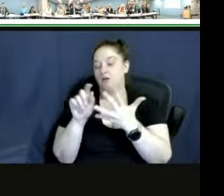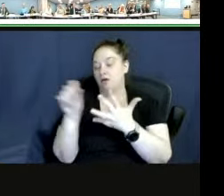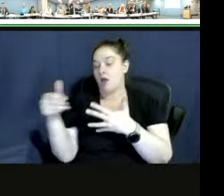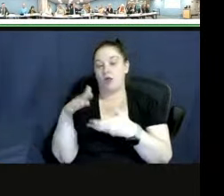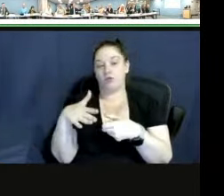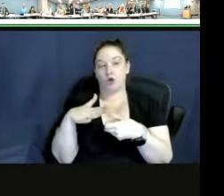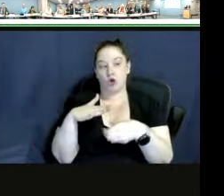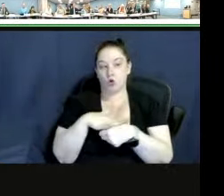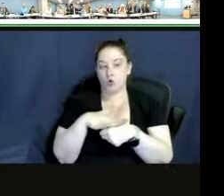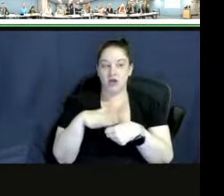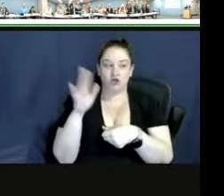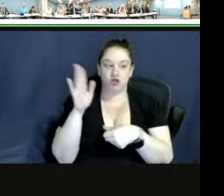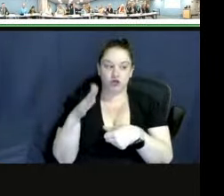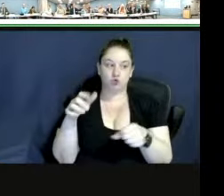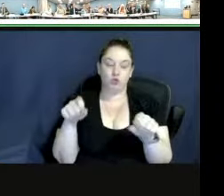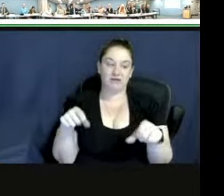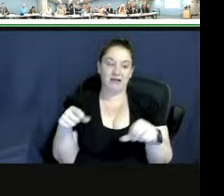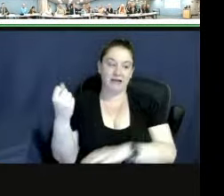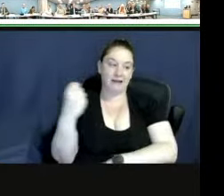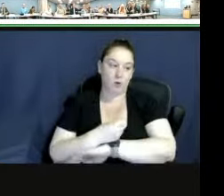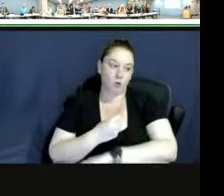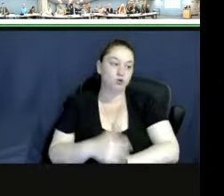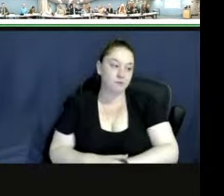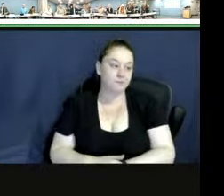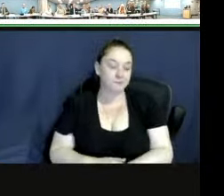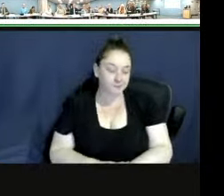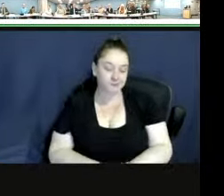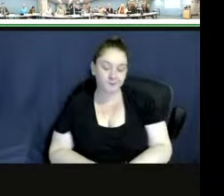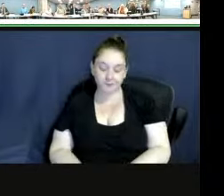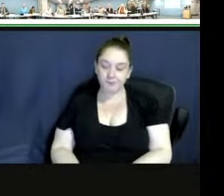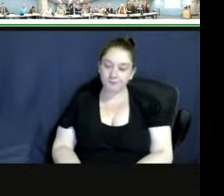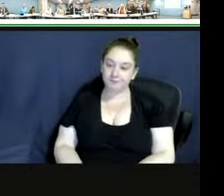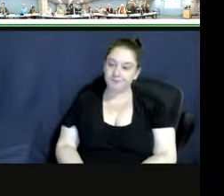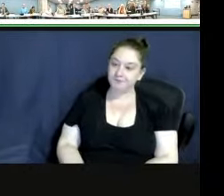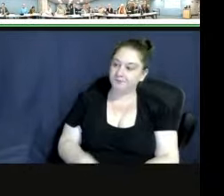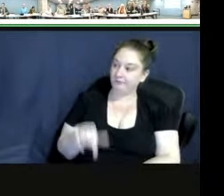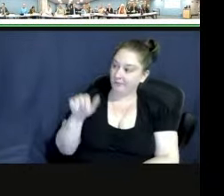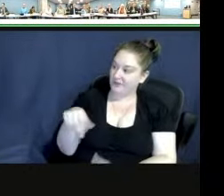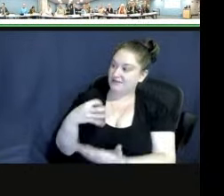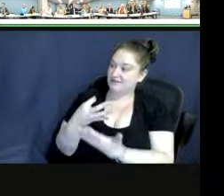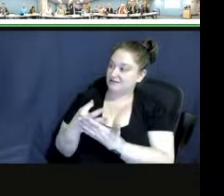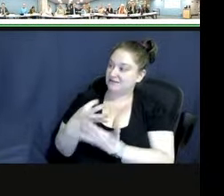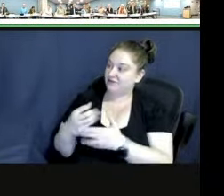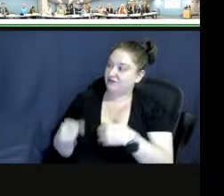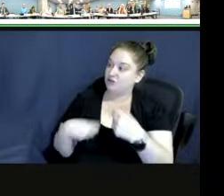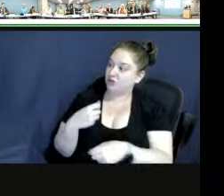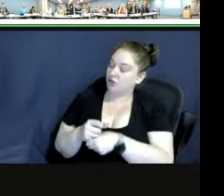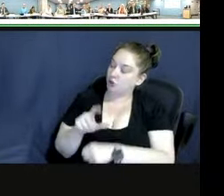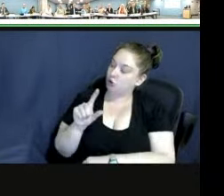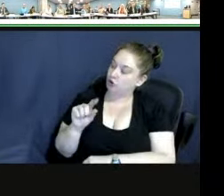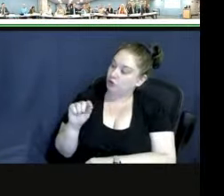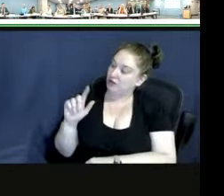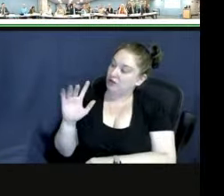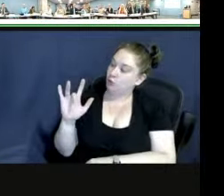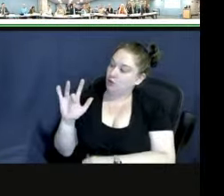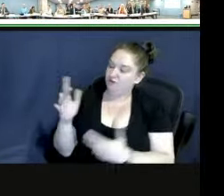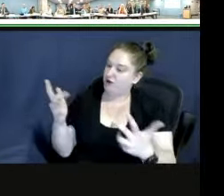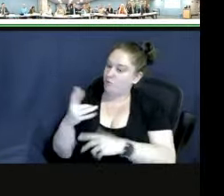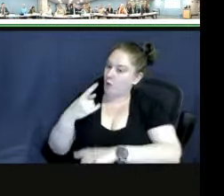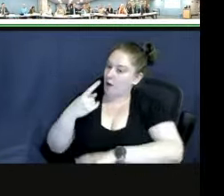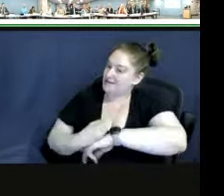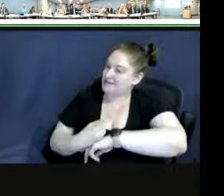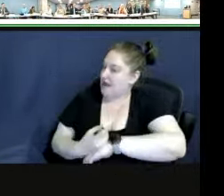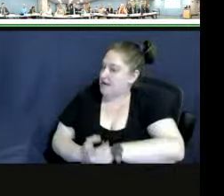would likely close. This says fiscal year 2025. What's the date that this happens?